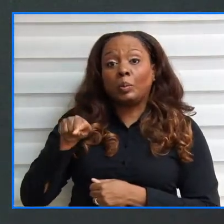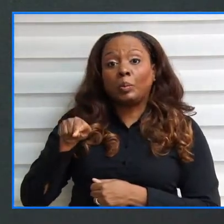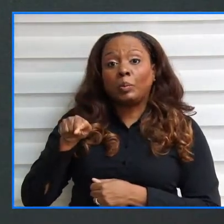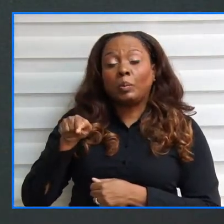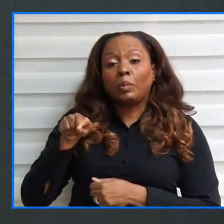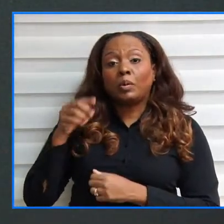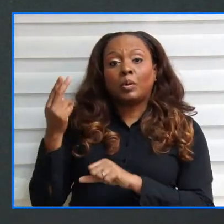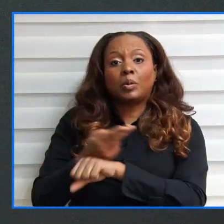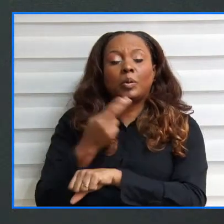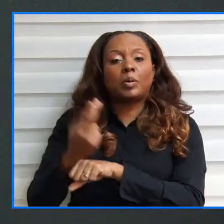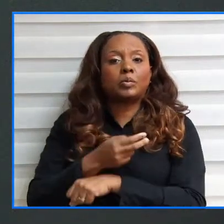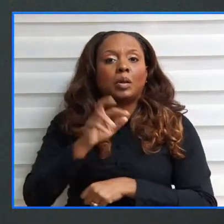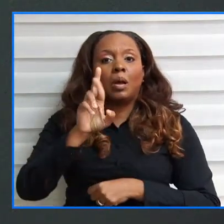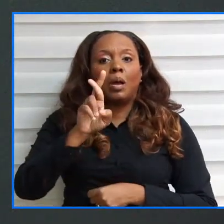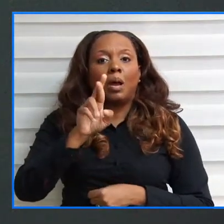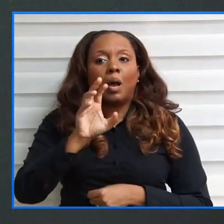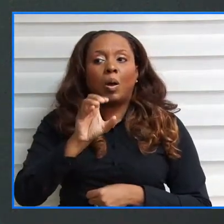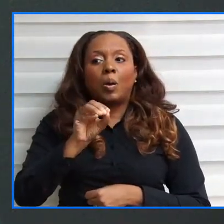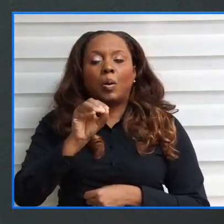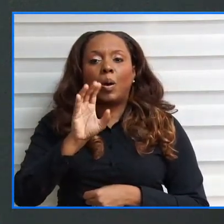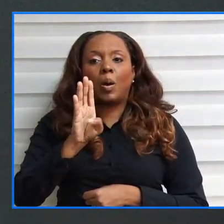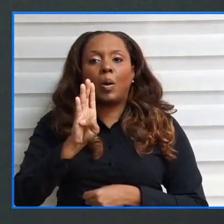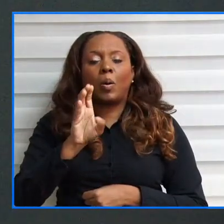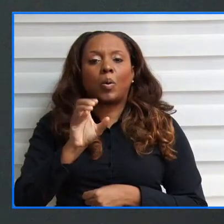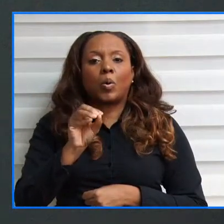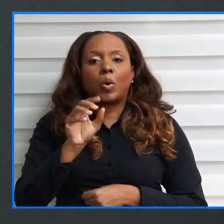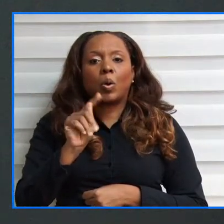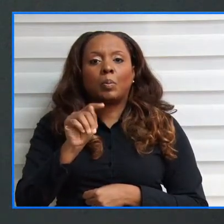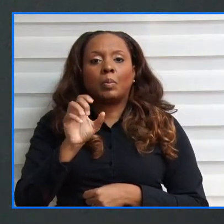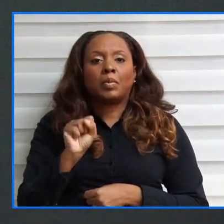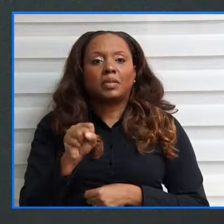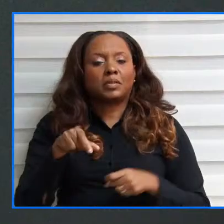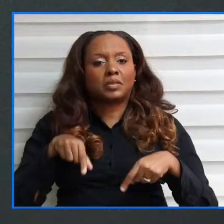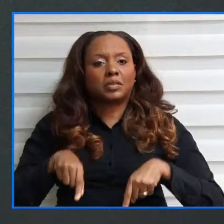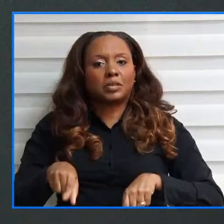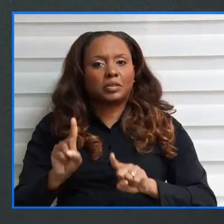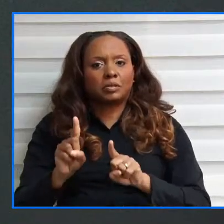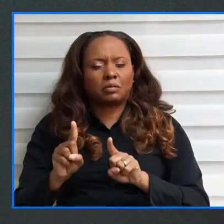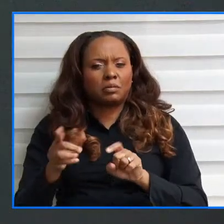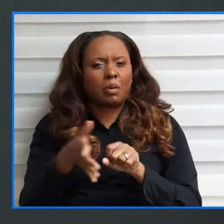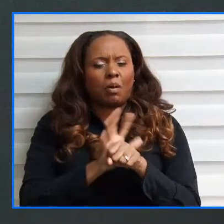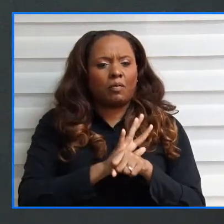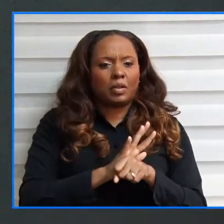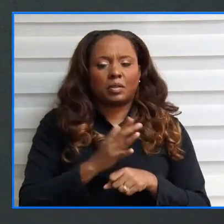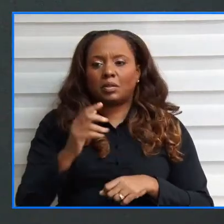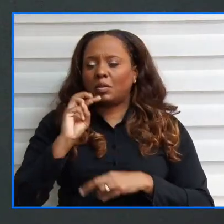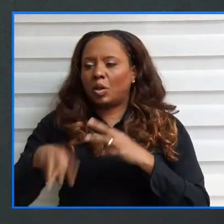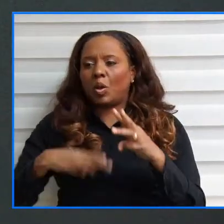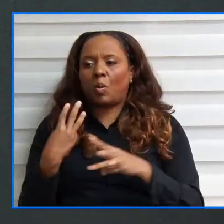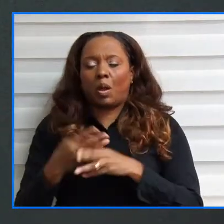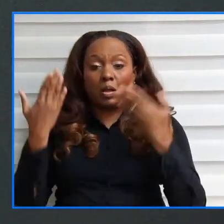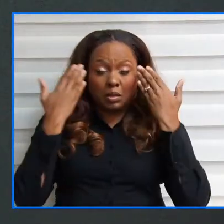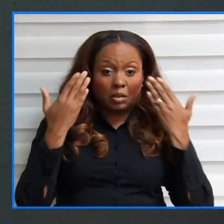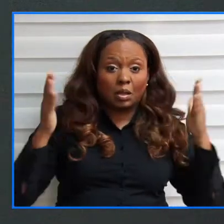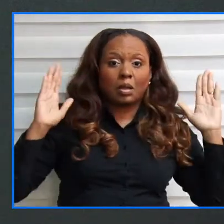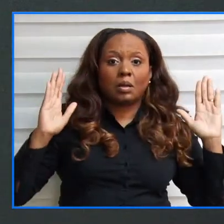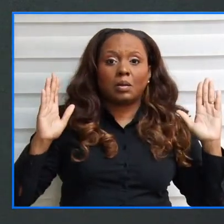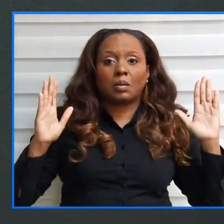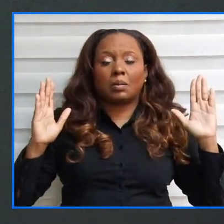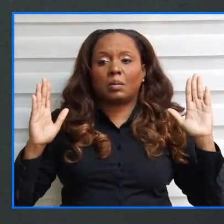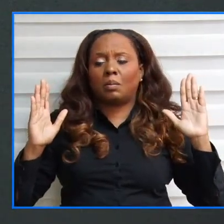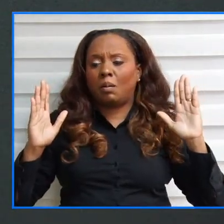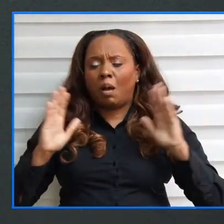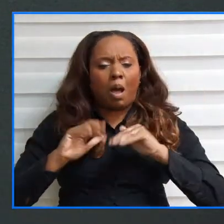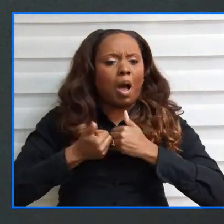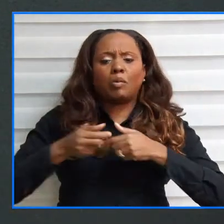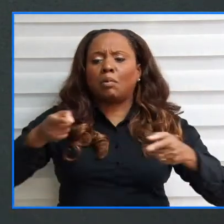a time when the world really did not know where this pandemic was taking us, and at a time when distance mattered